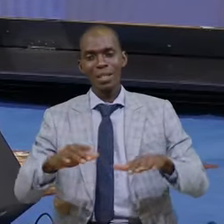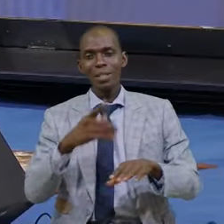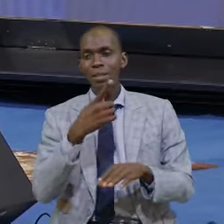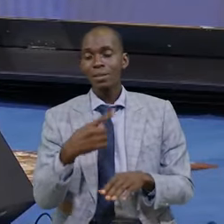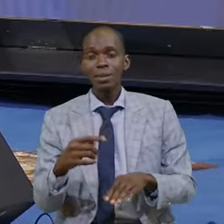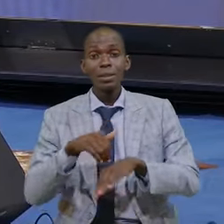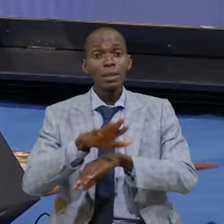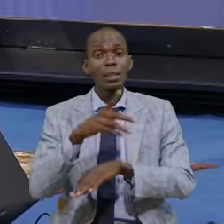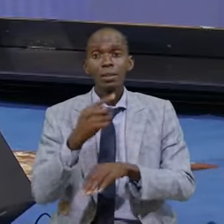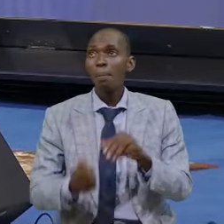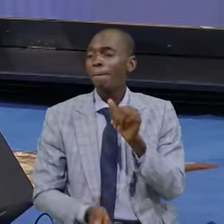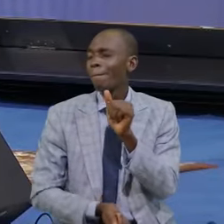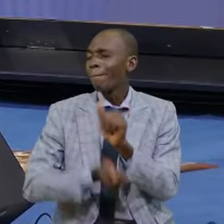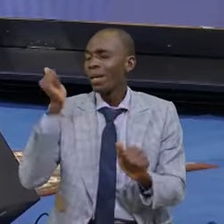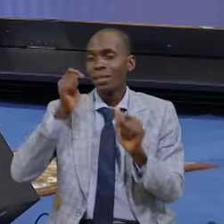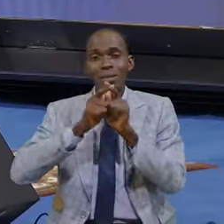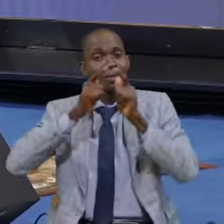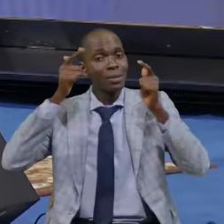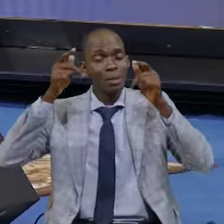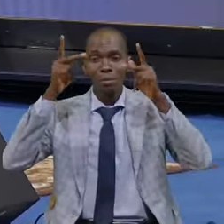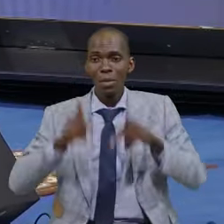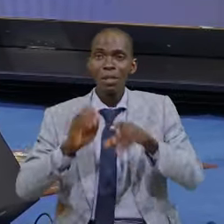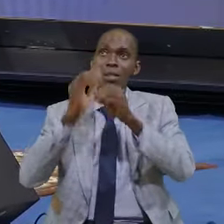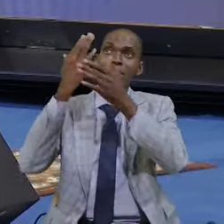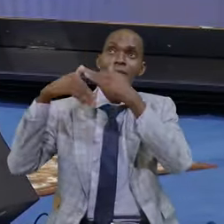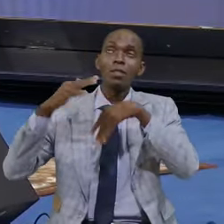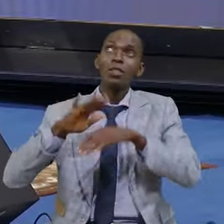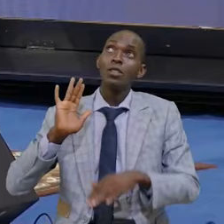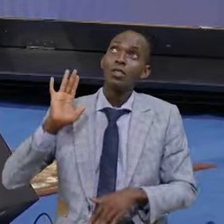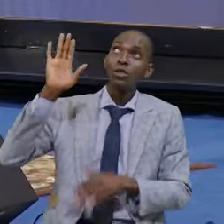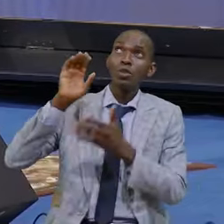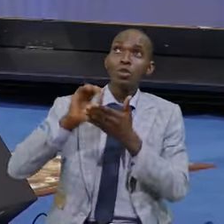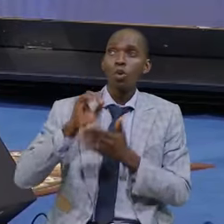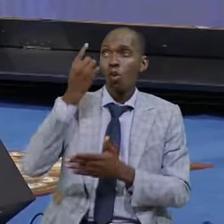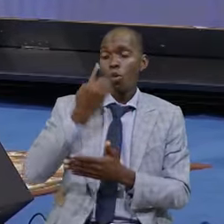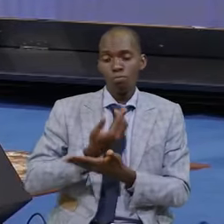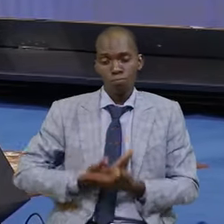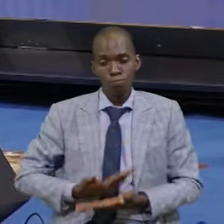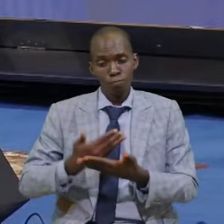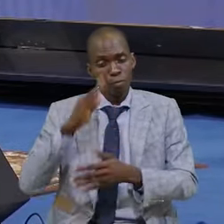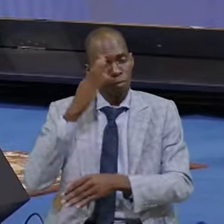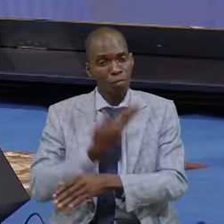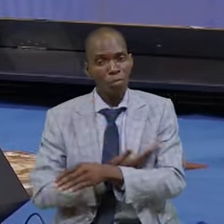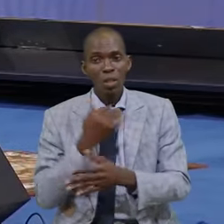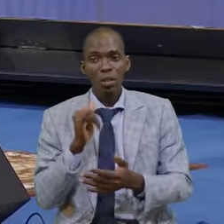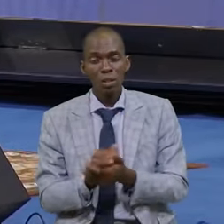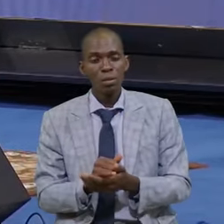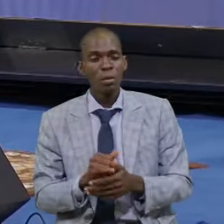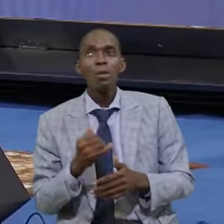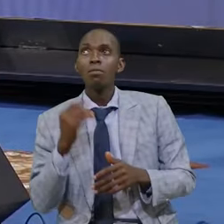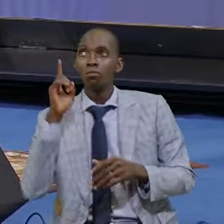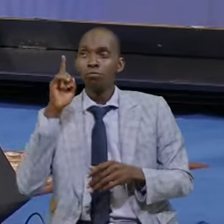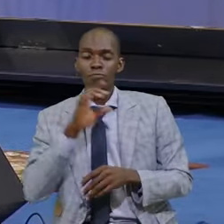in heaven, his only begotten son, and say for him, go to the world and